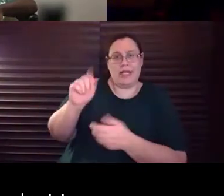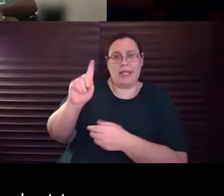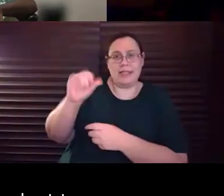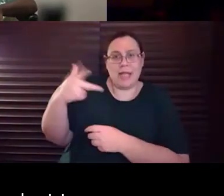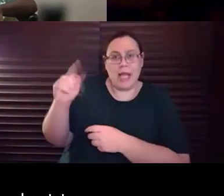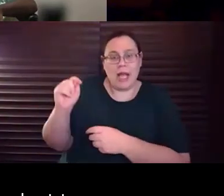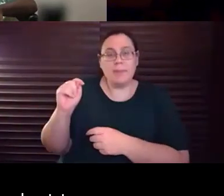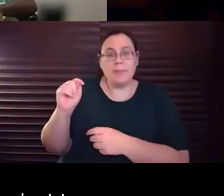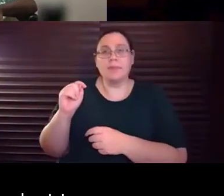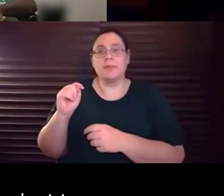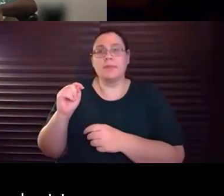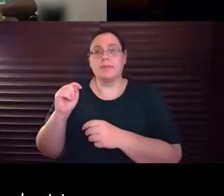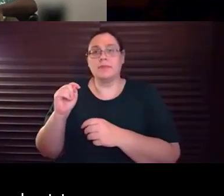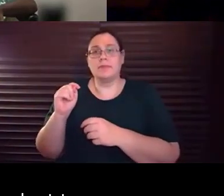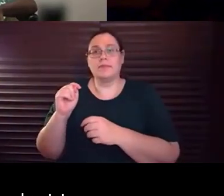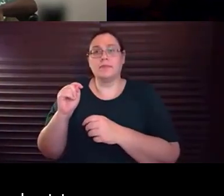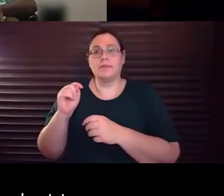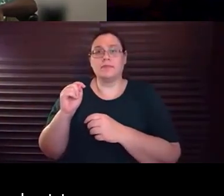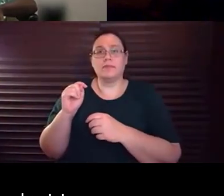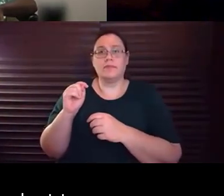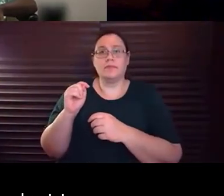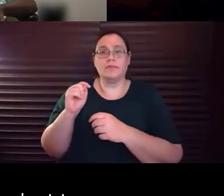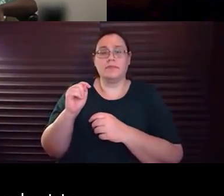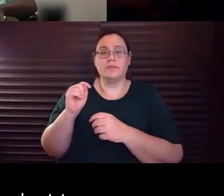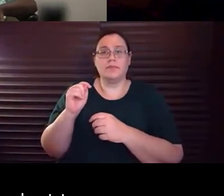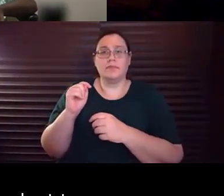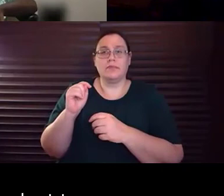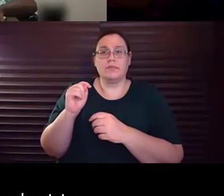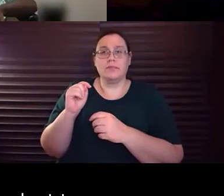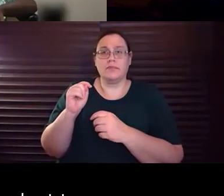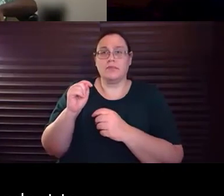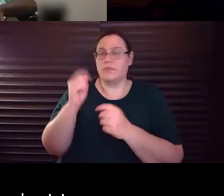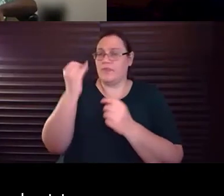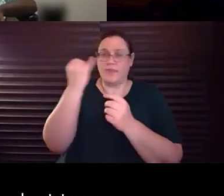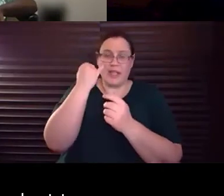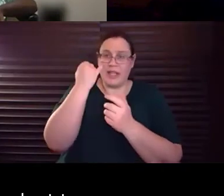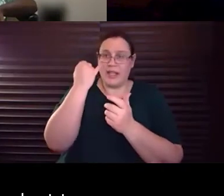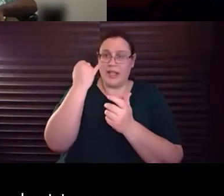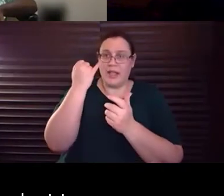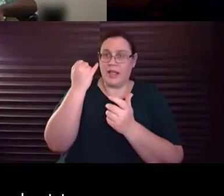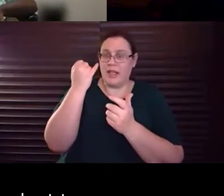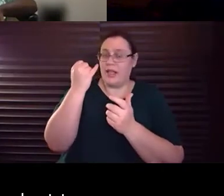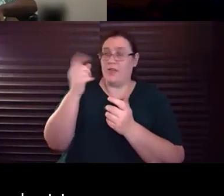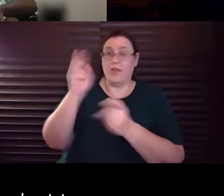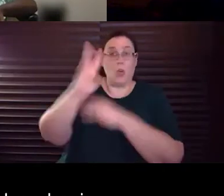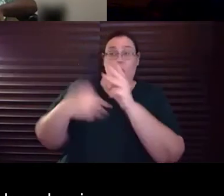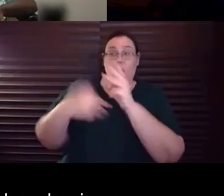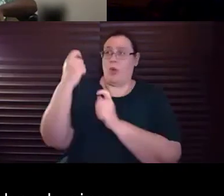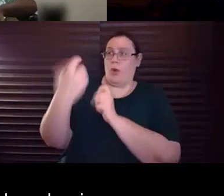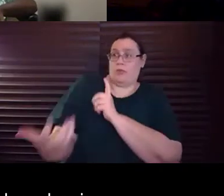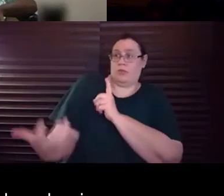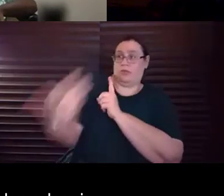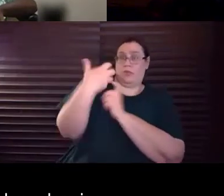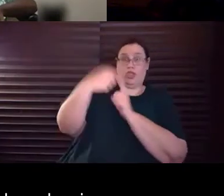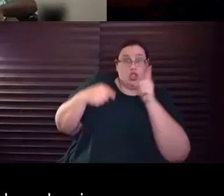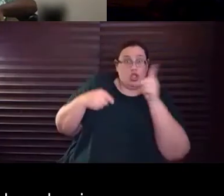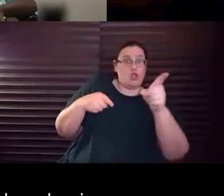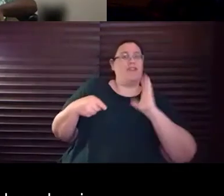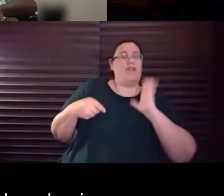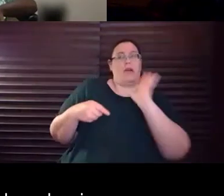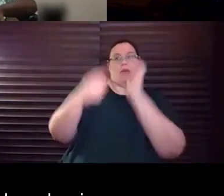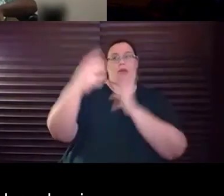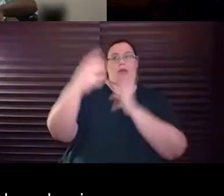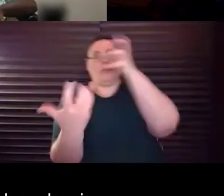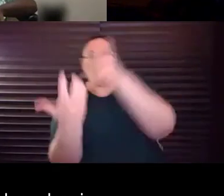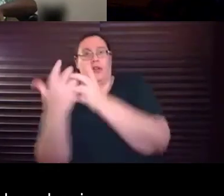The world won't adapt to you. You gotta adapt to the world. So,